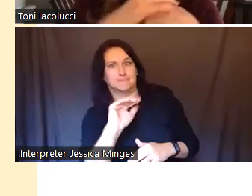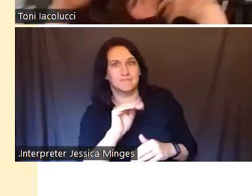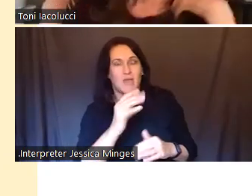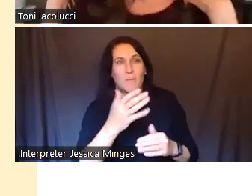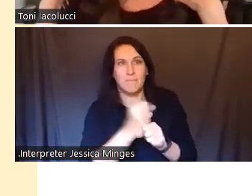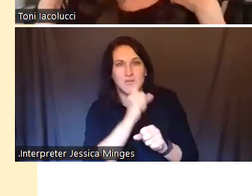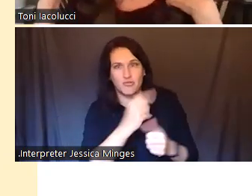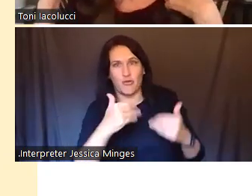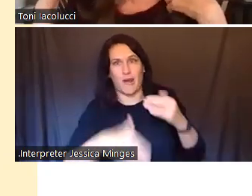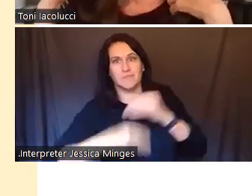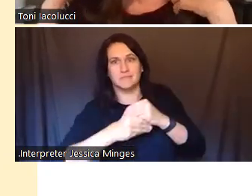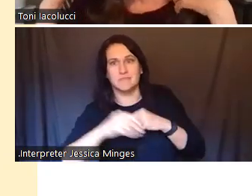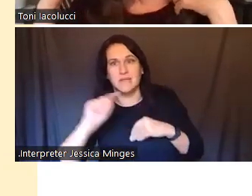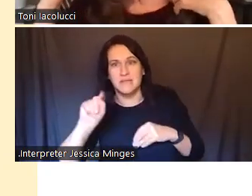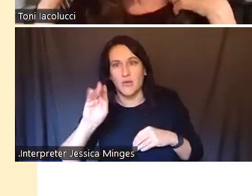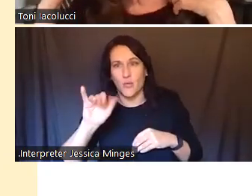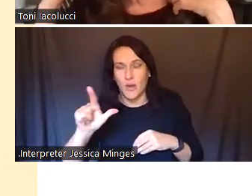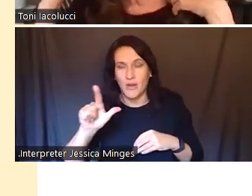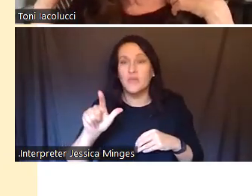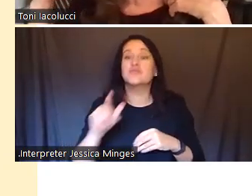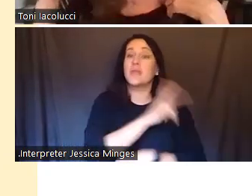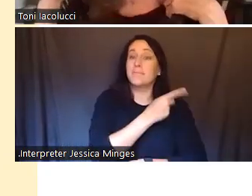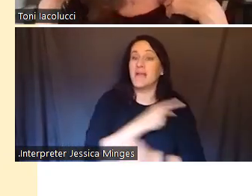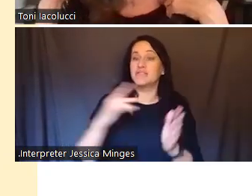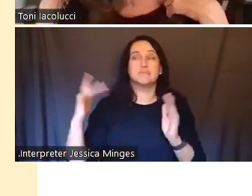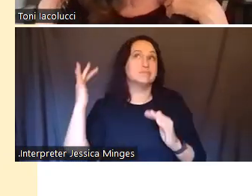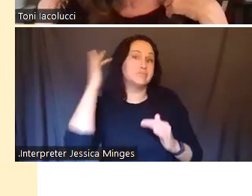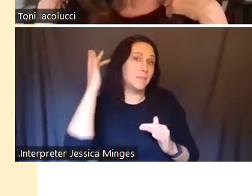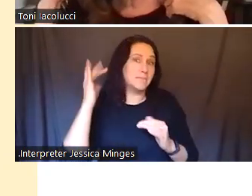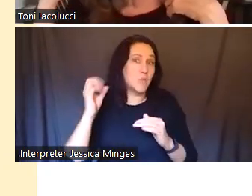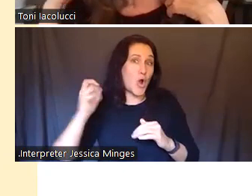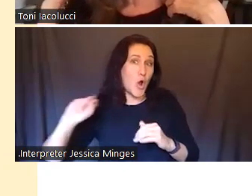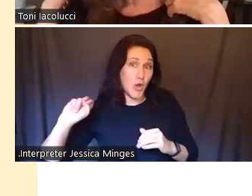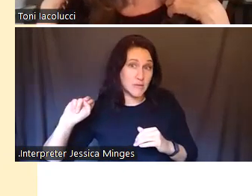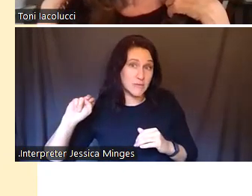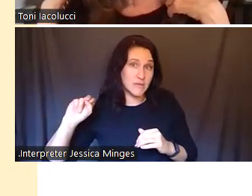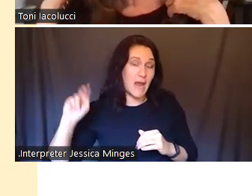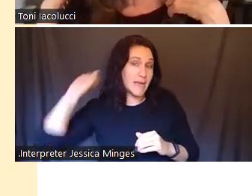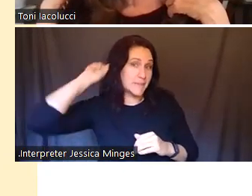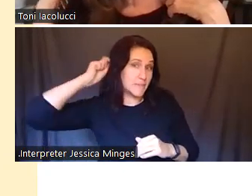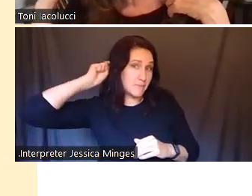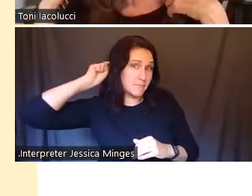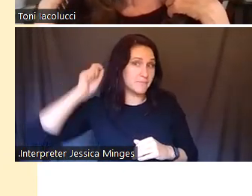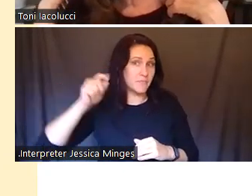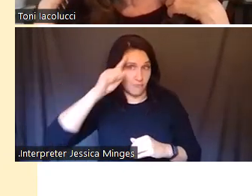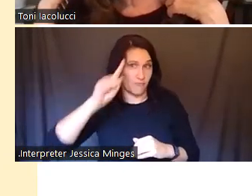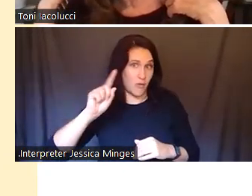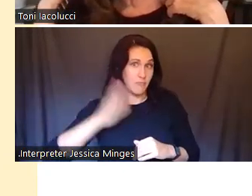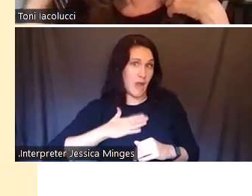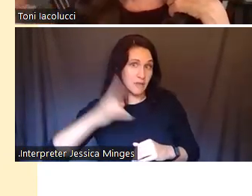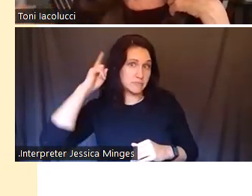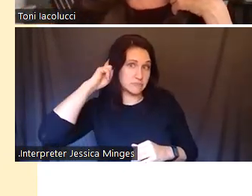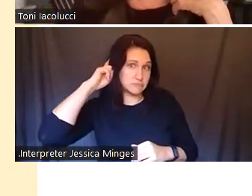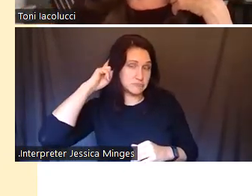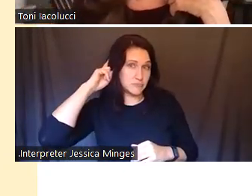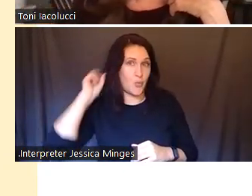T-coil. So the patient activates the T-coil. I can turn it on my cochlear implant